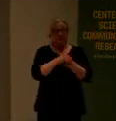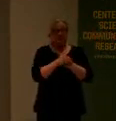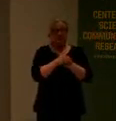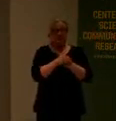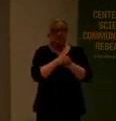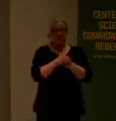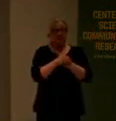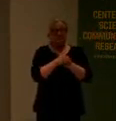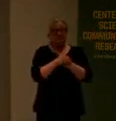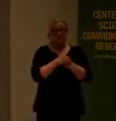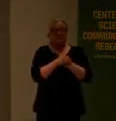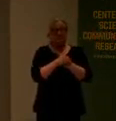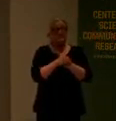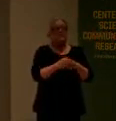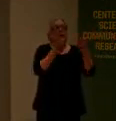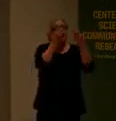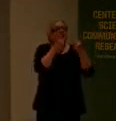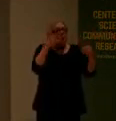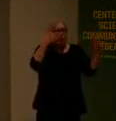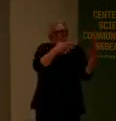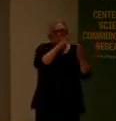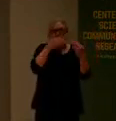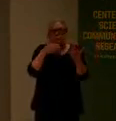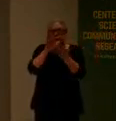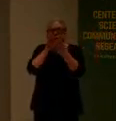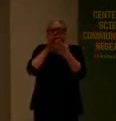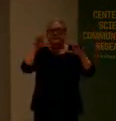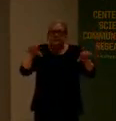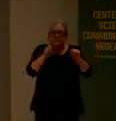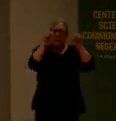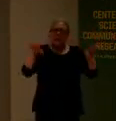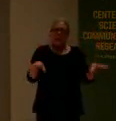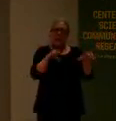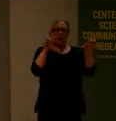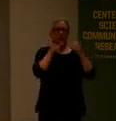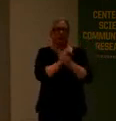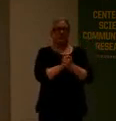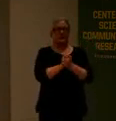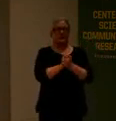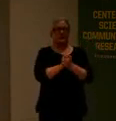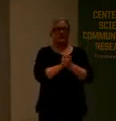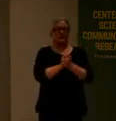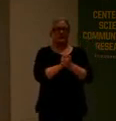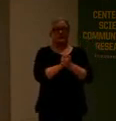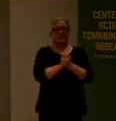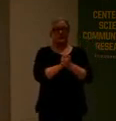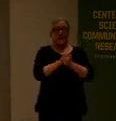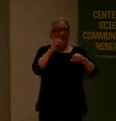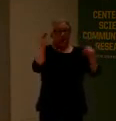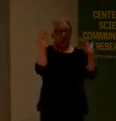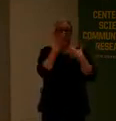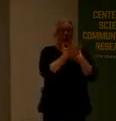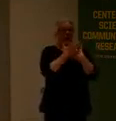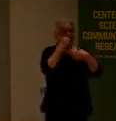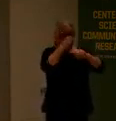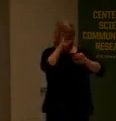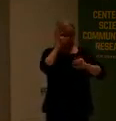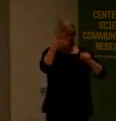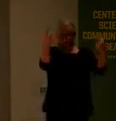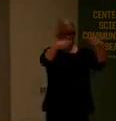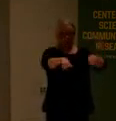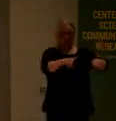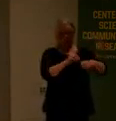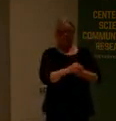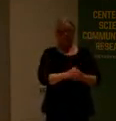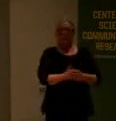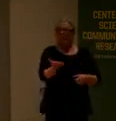the solution in an action-oriented way. And then create that field. When I started this a decade ago, there